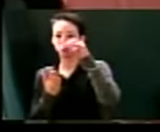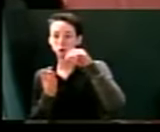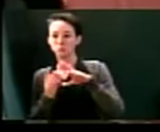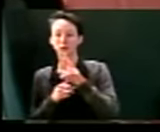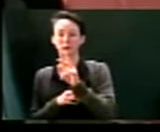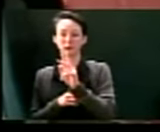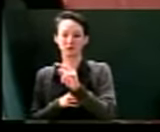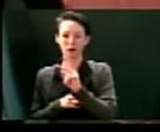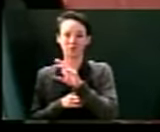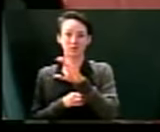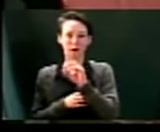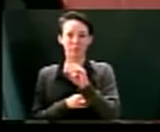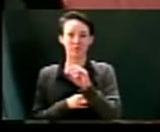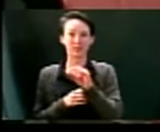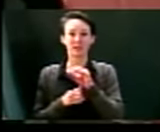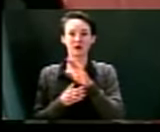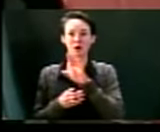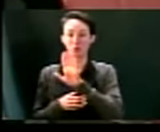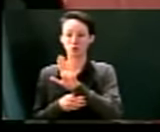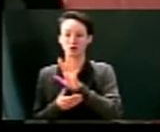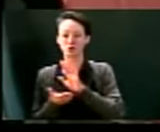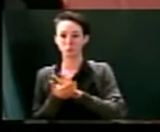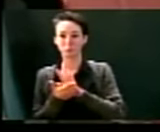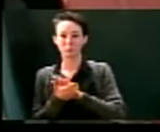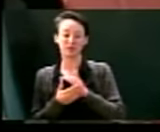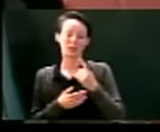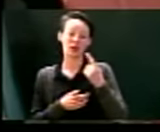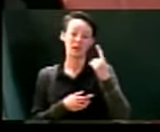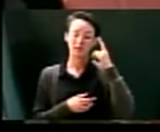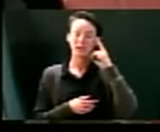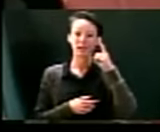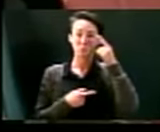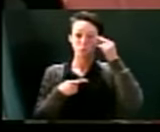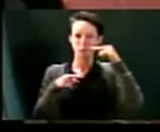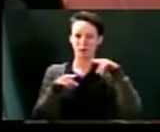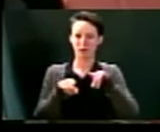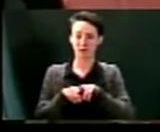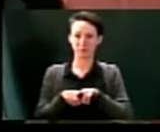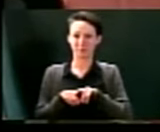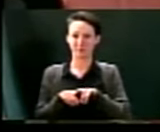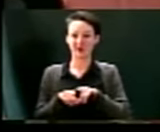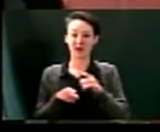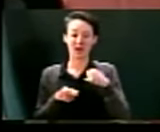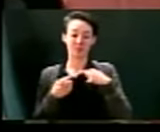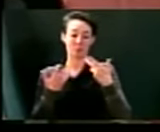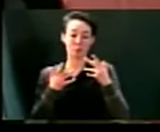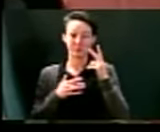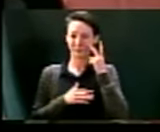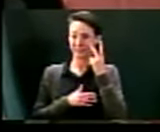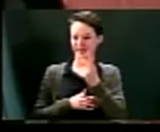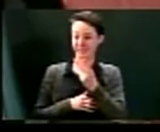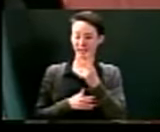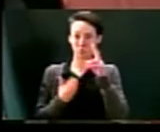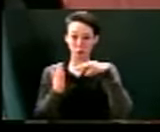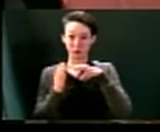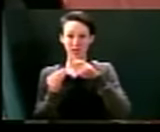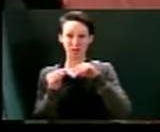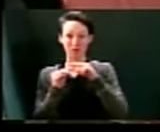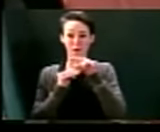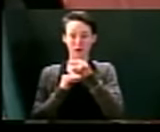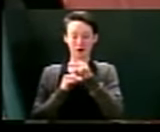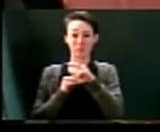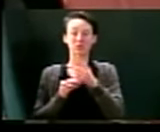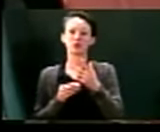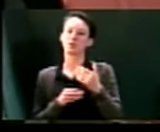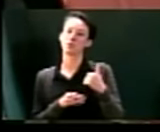think we'll agree that from what I've already seen of her and her credentials and reading about her, my goodness, what a fine candidate